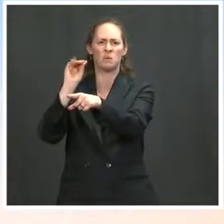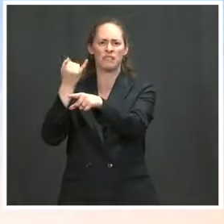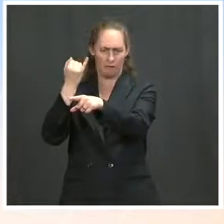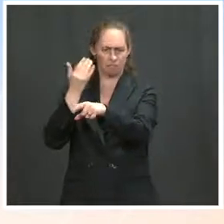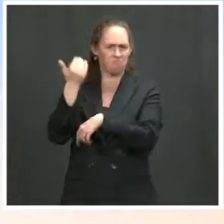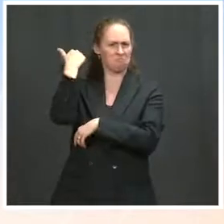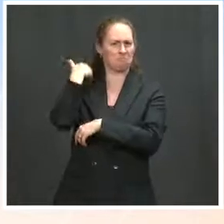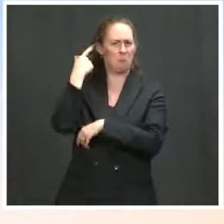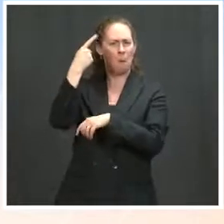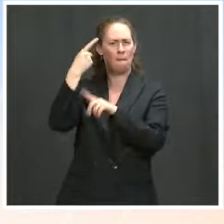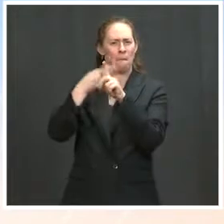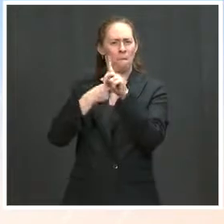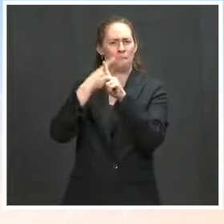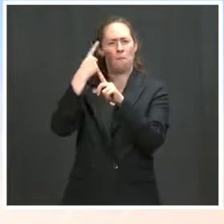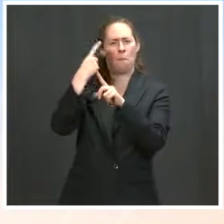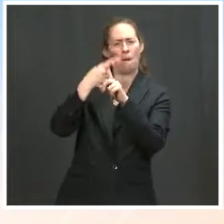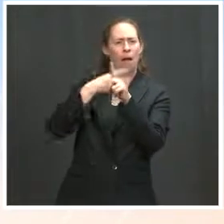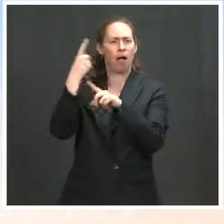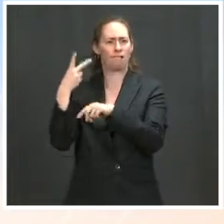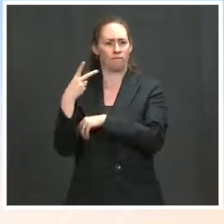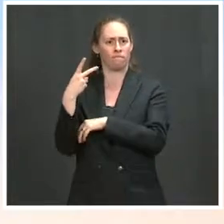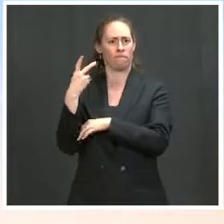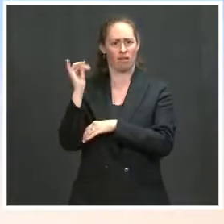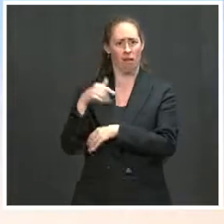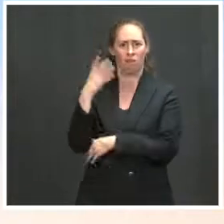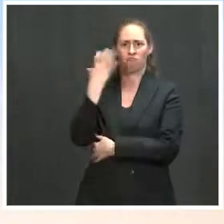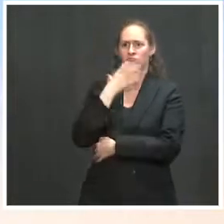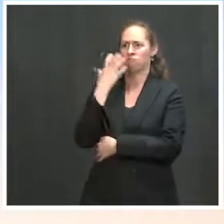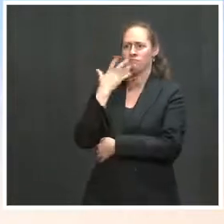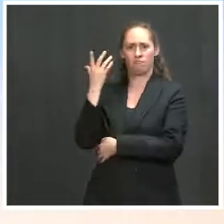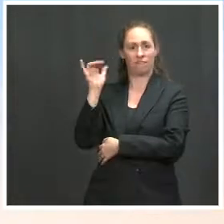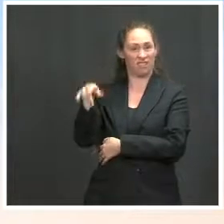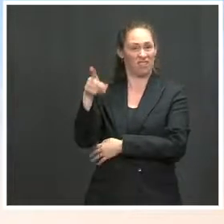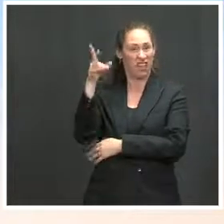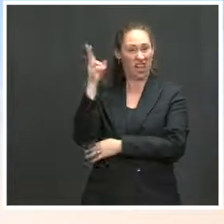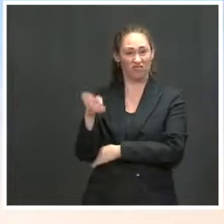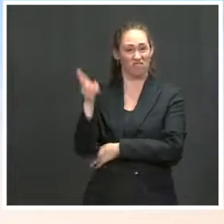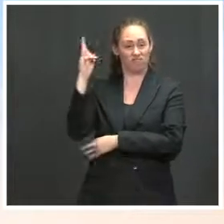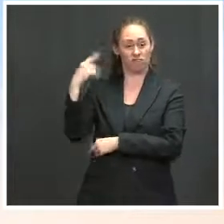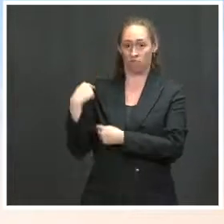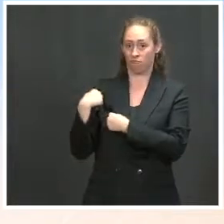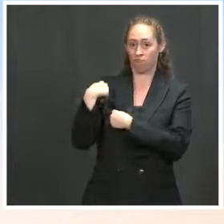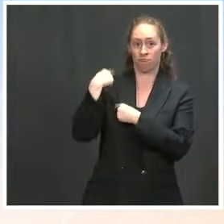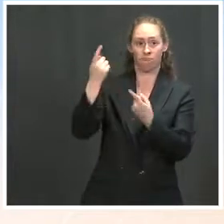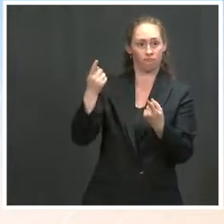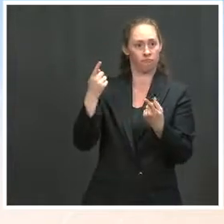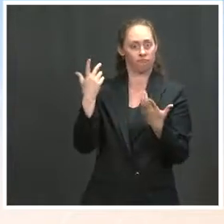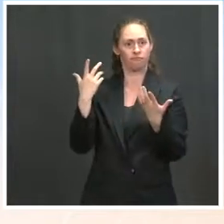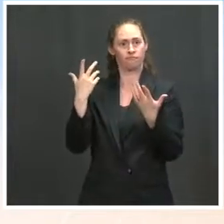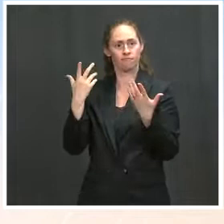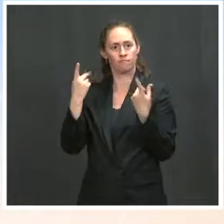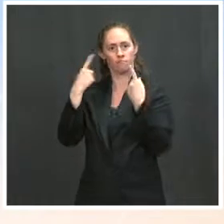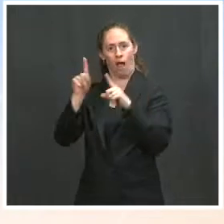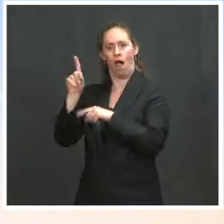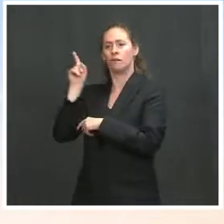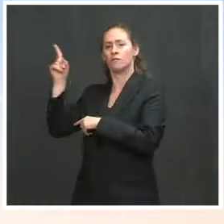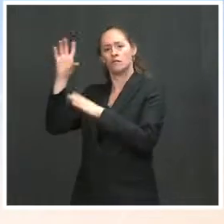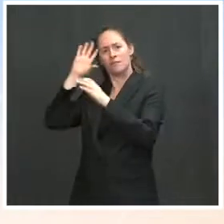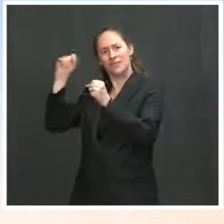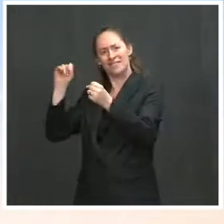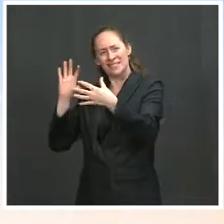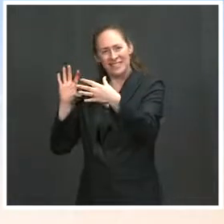kind of historic when you think about what presidents have done in the past when it comes to dealing with gun violence